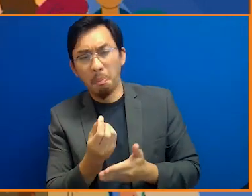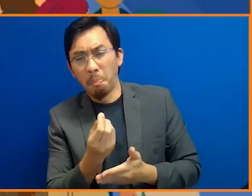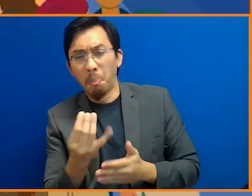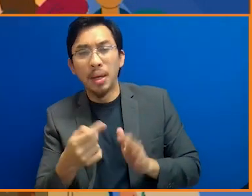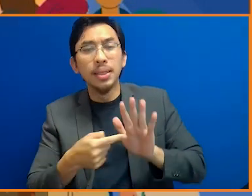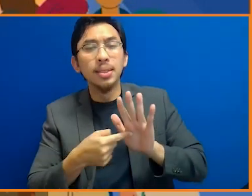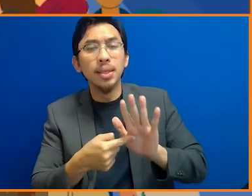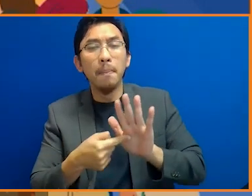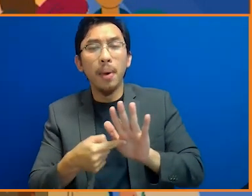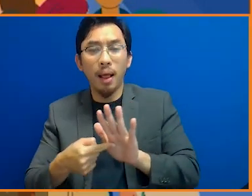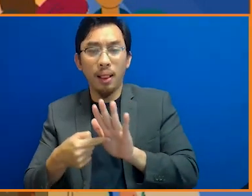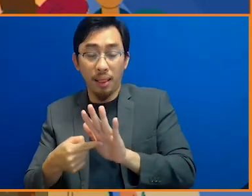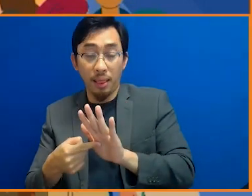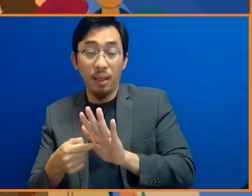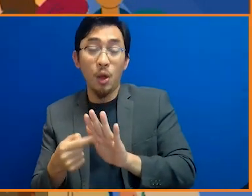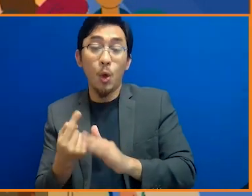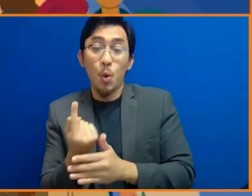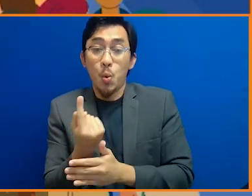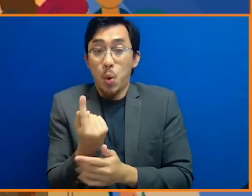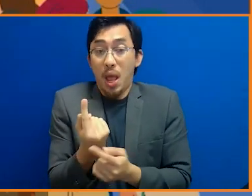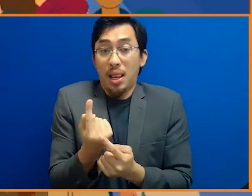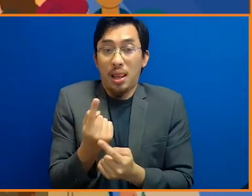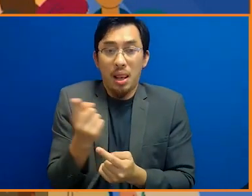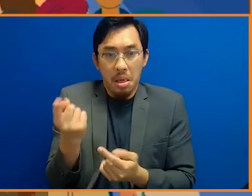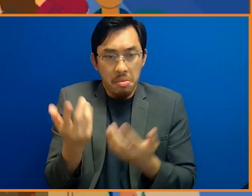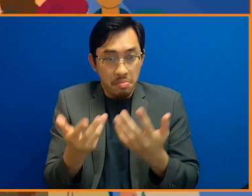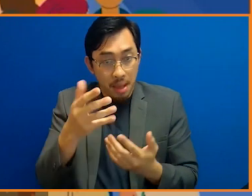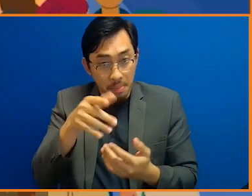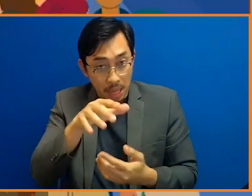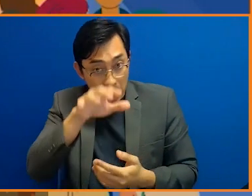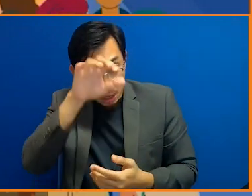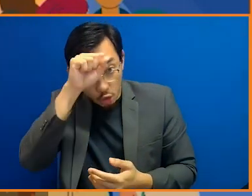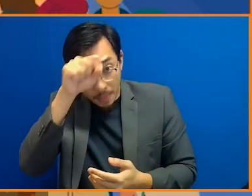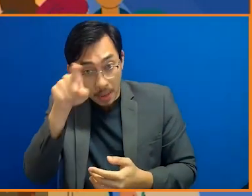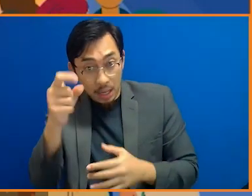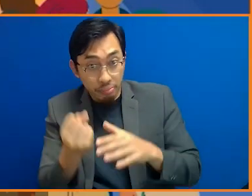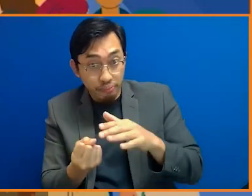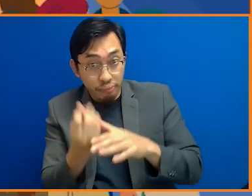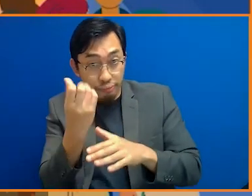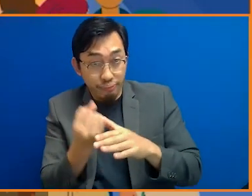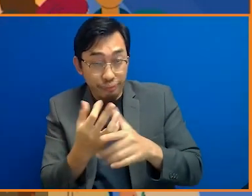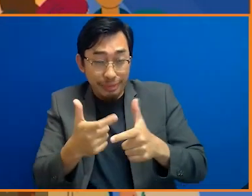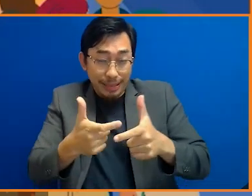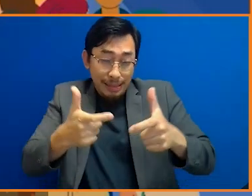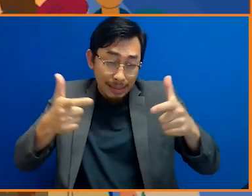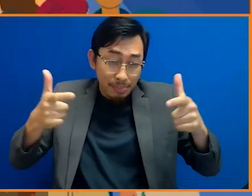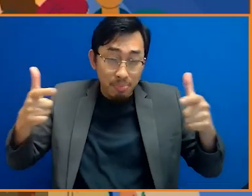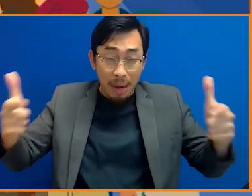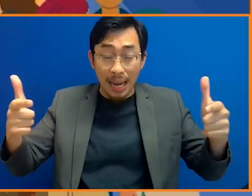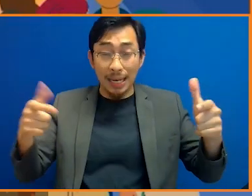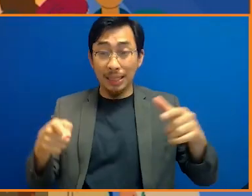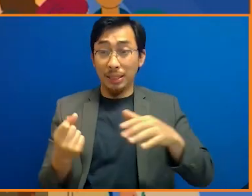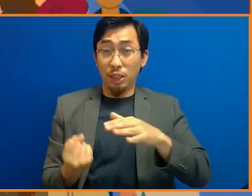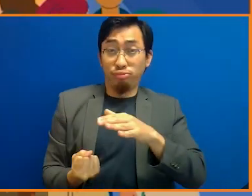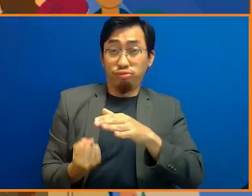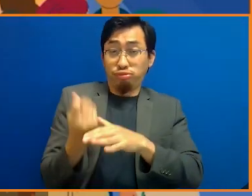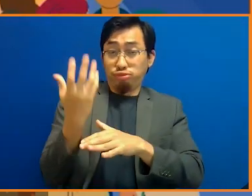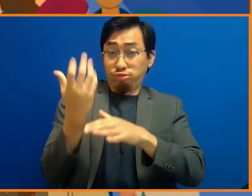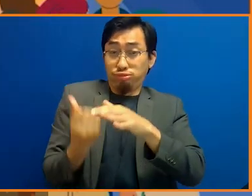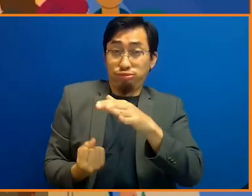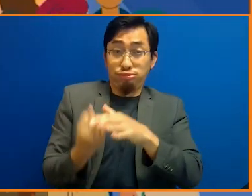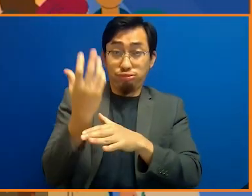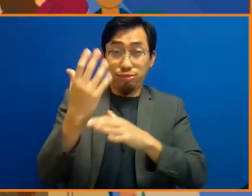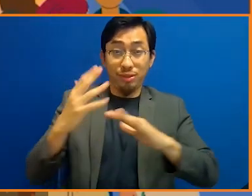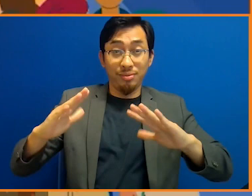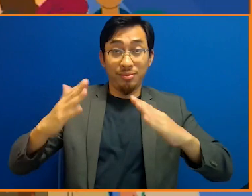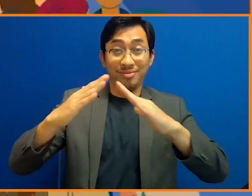more quite new example, which is the one, if you remember, the eruption of